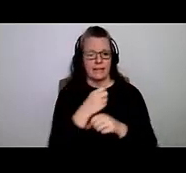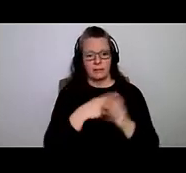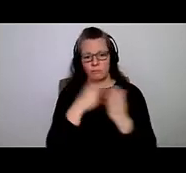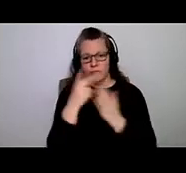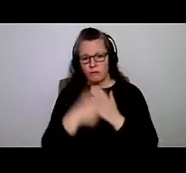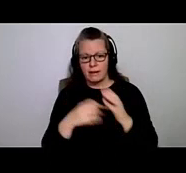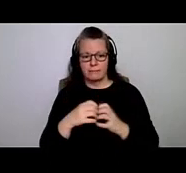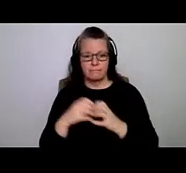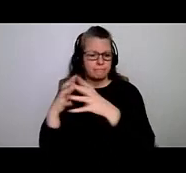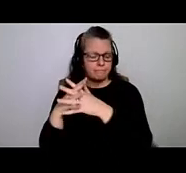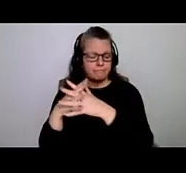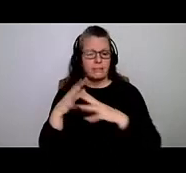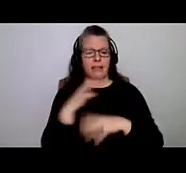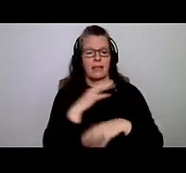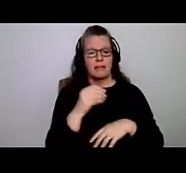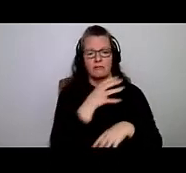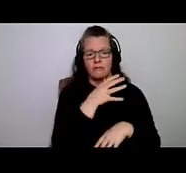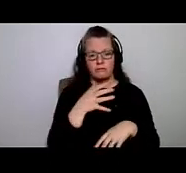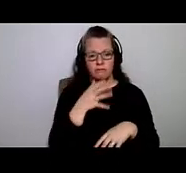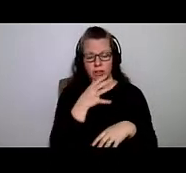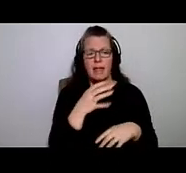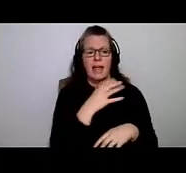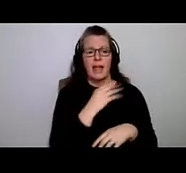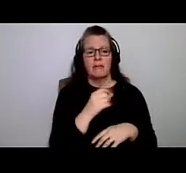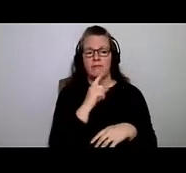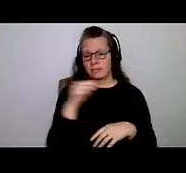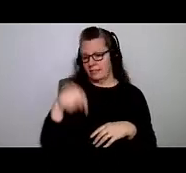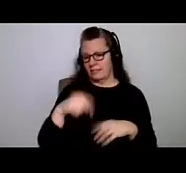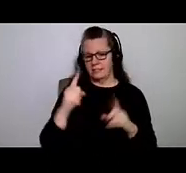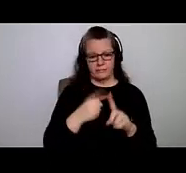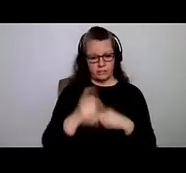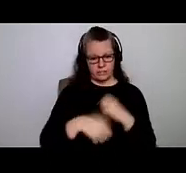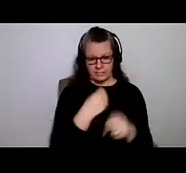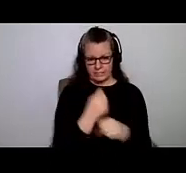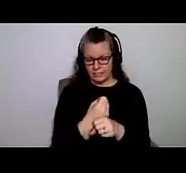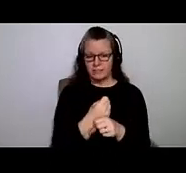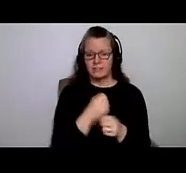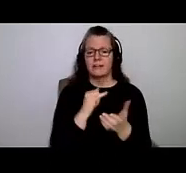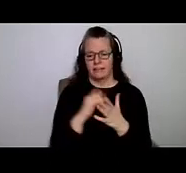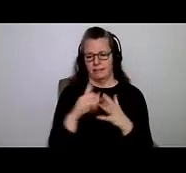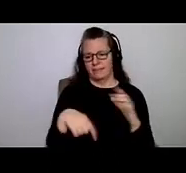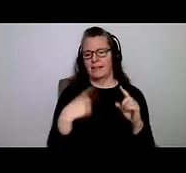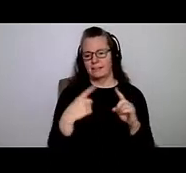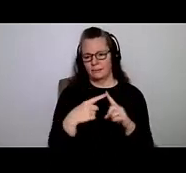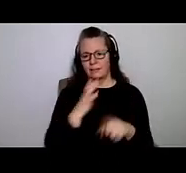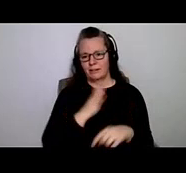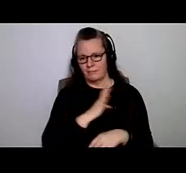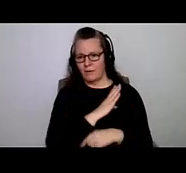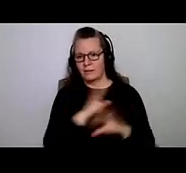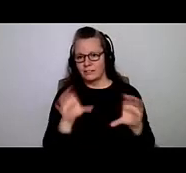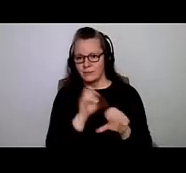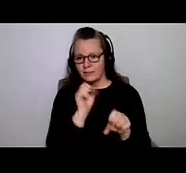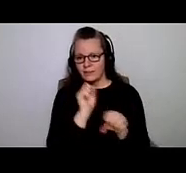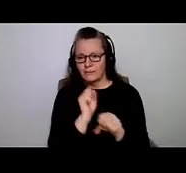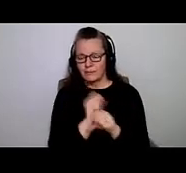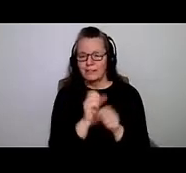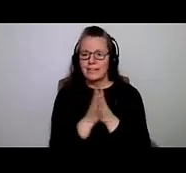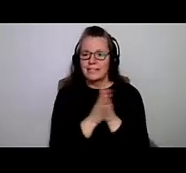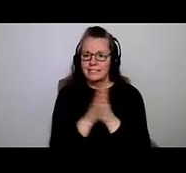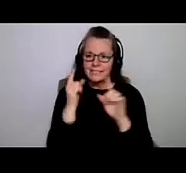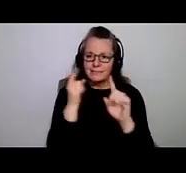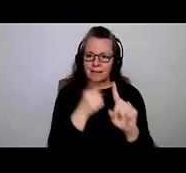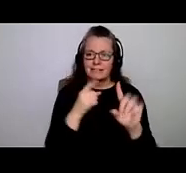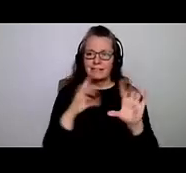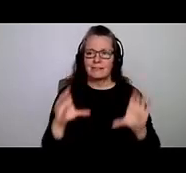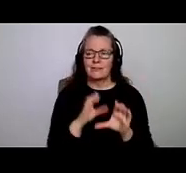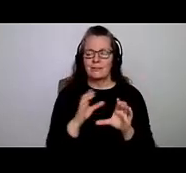and rule. And this first year is kind of when the board is doing its work and anticipates doing between